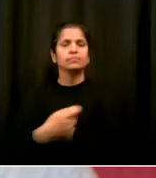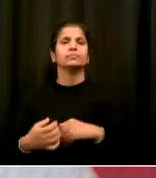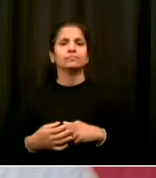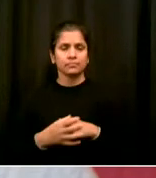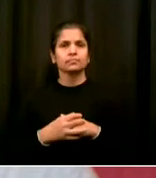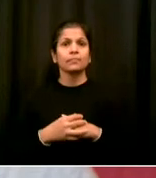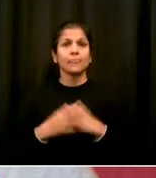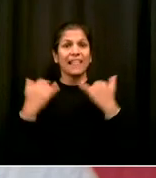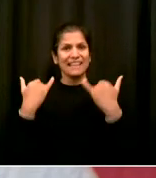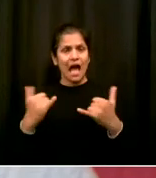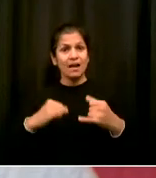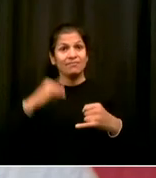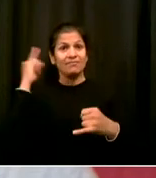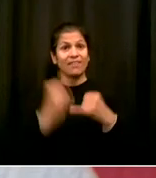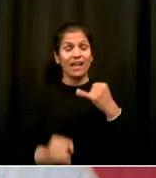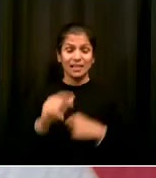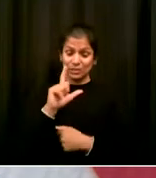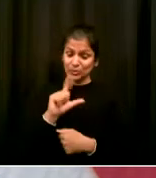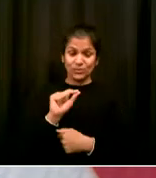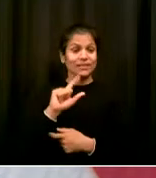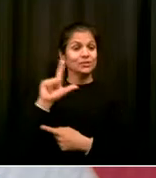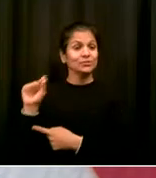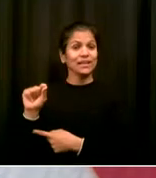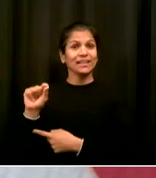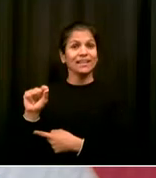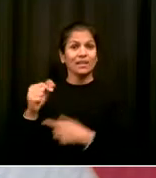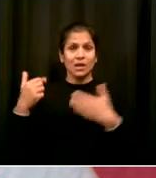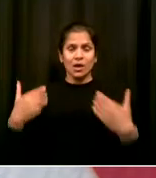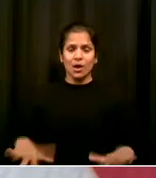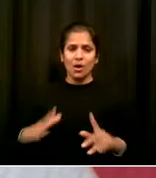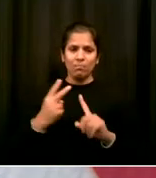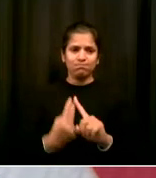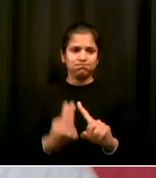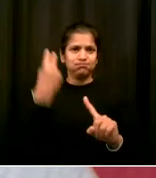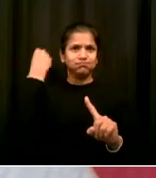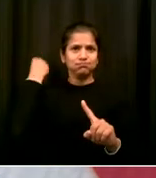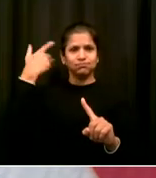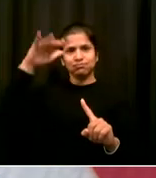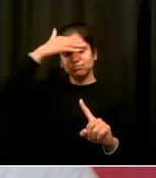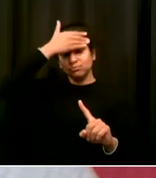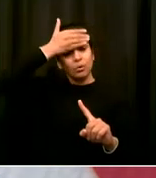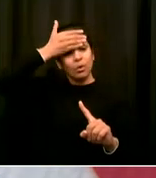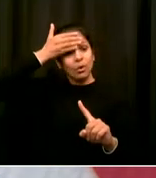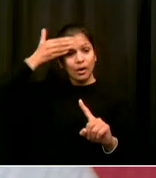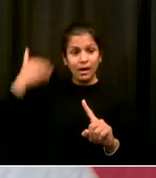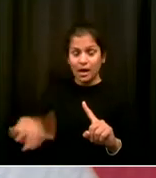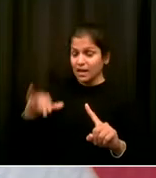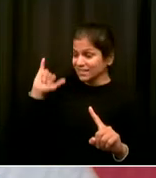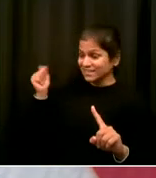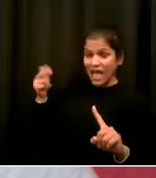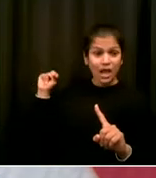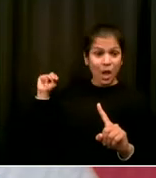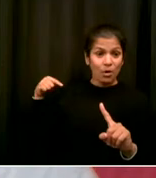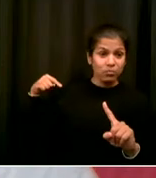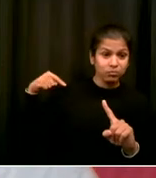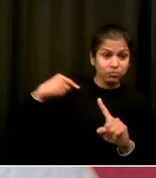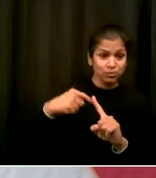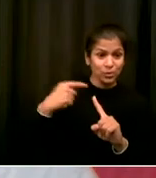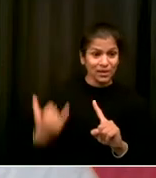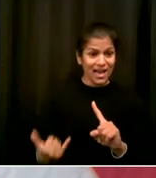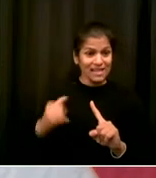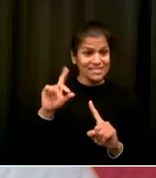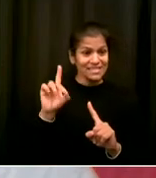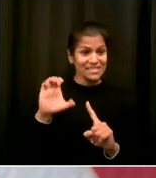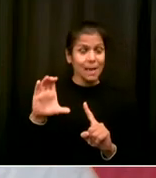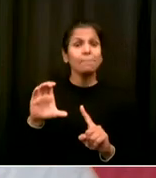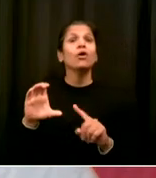2020. I wanted to conclude with some brief, tailored messages. To my fellow healthcare workers, thank you so